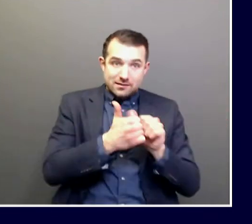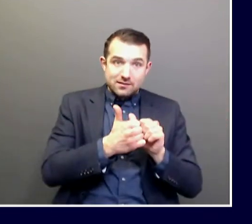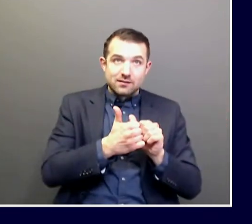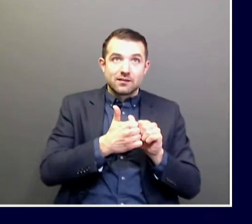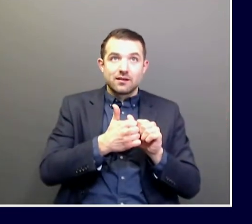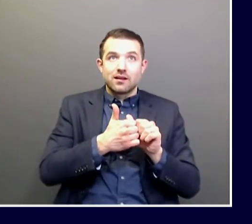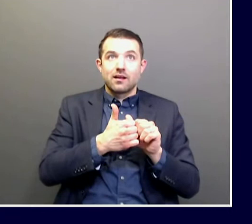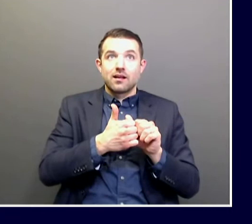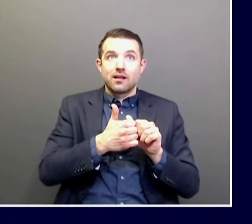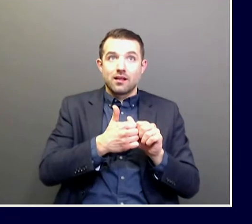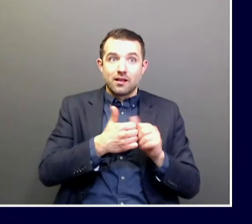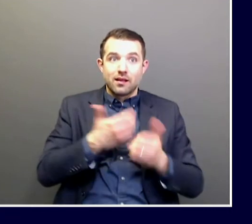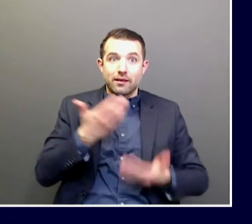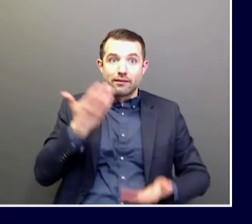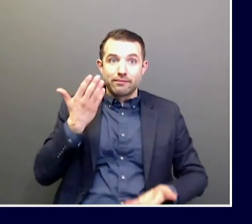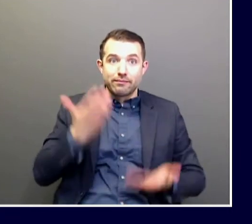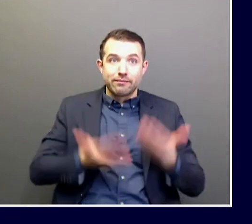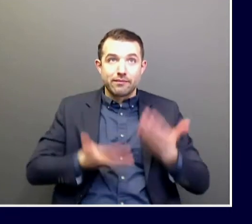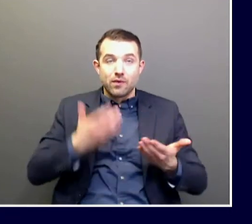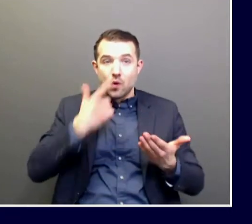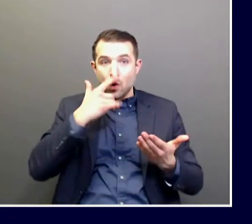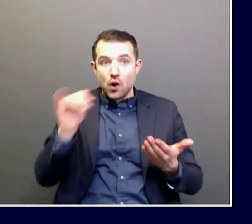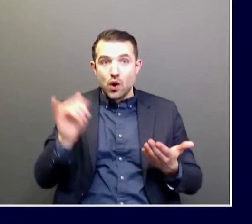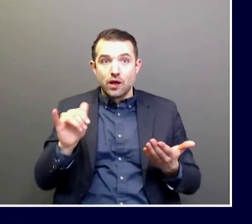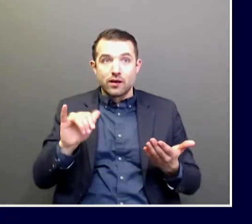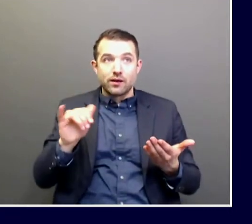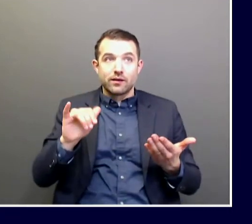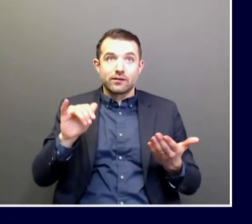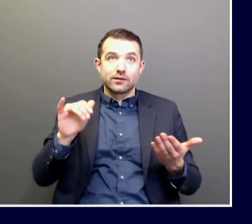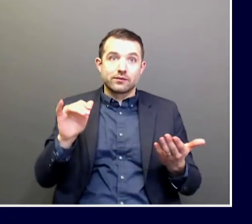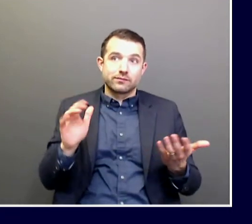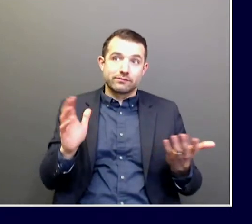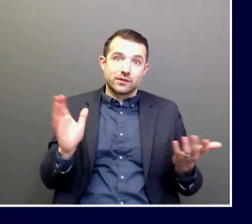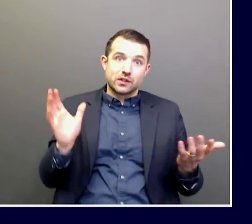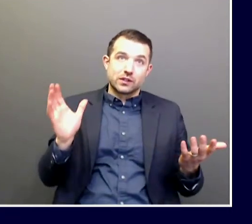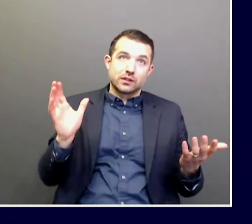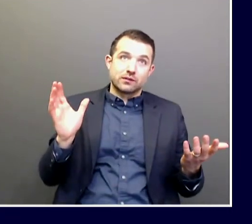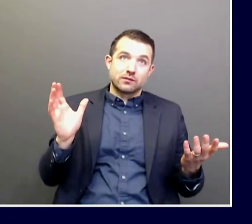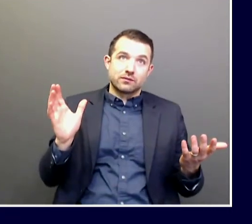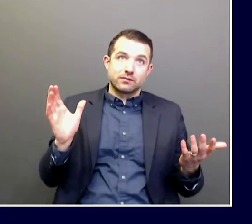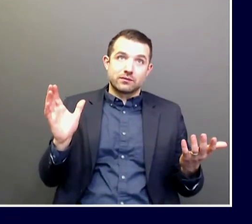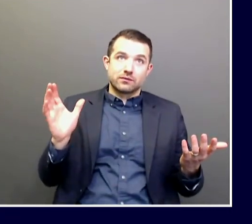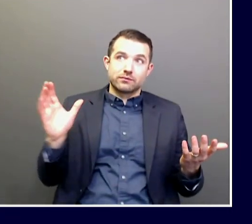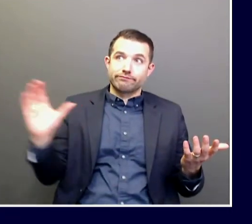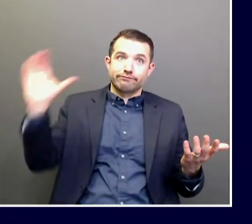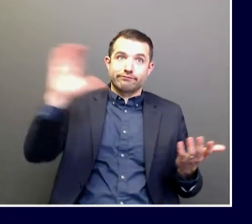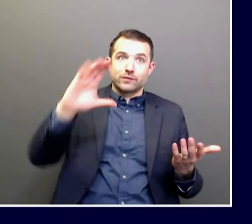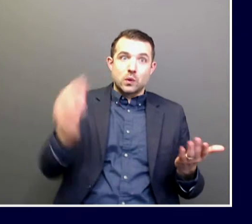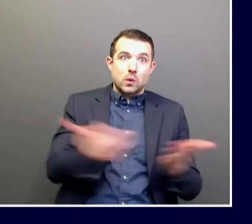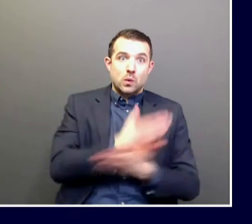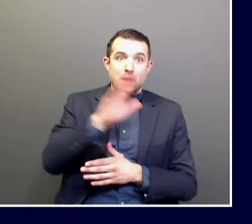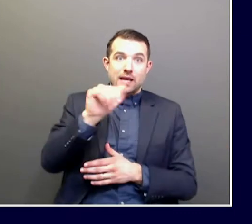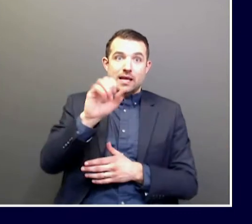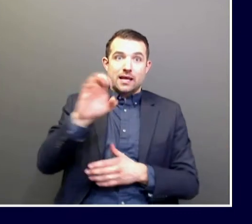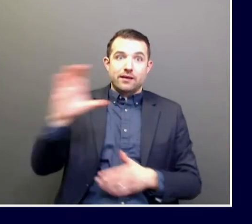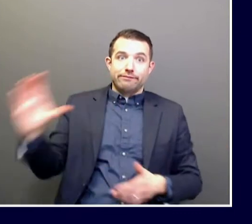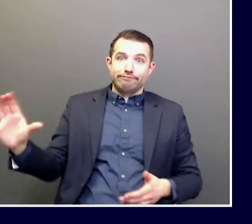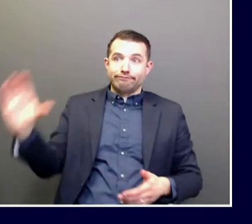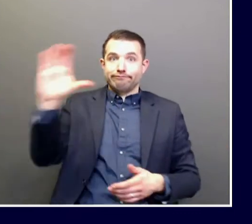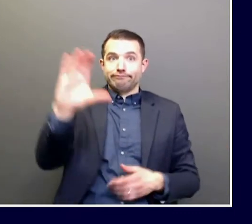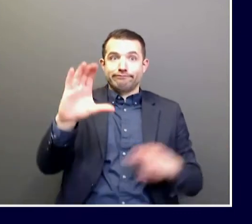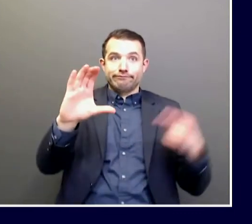will absolutely let people know that that process is going to be running so that all of a sudden folks don't wake up and